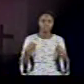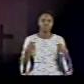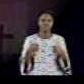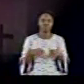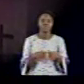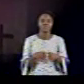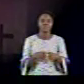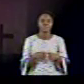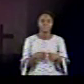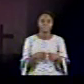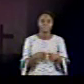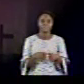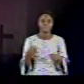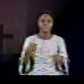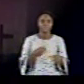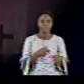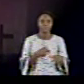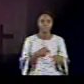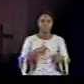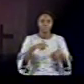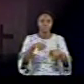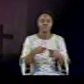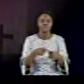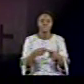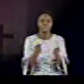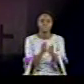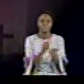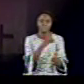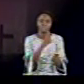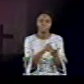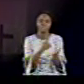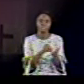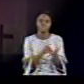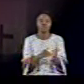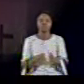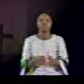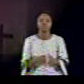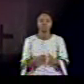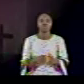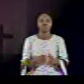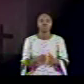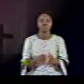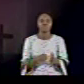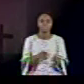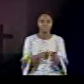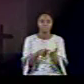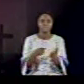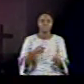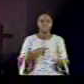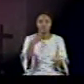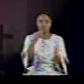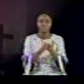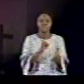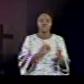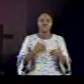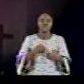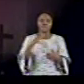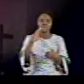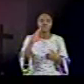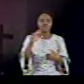We now call a doctor friend. He examined me. He said, I have cancer and liver